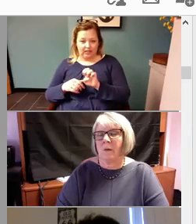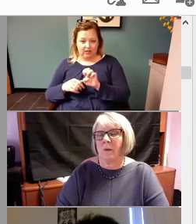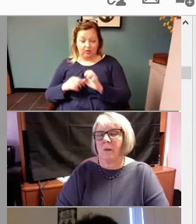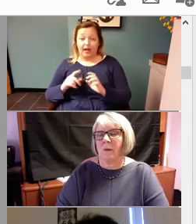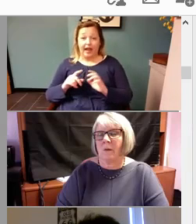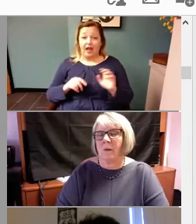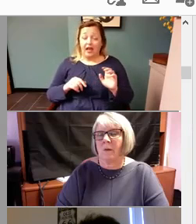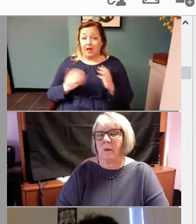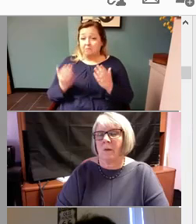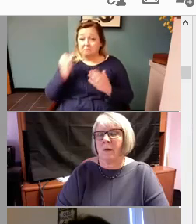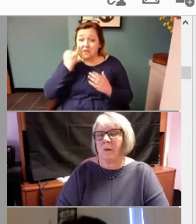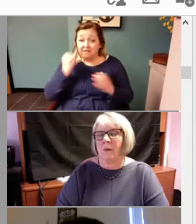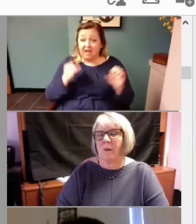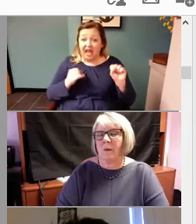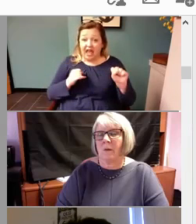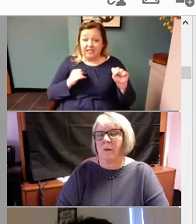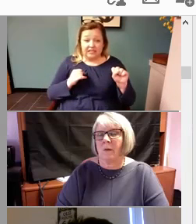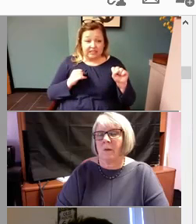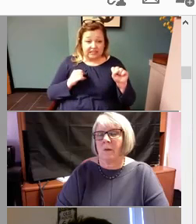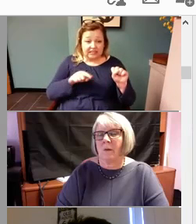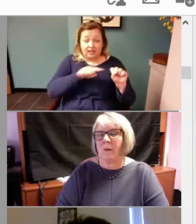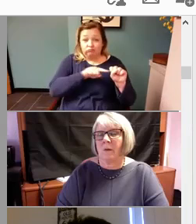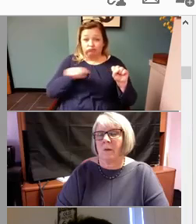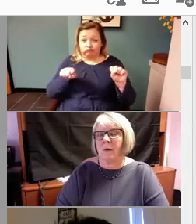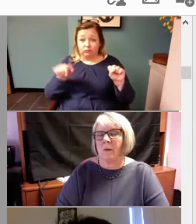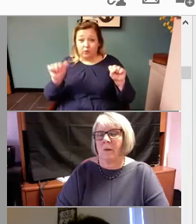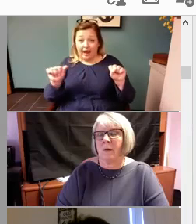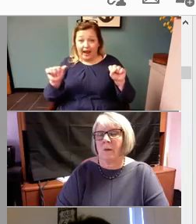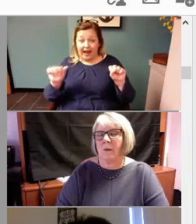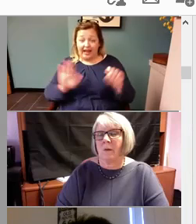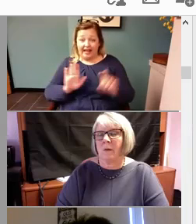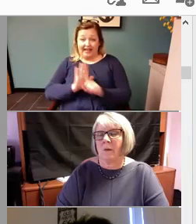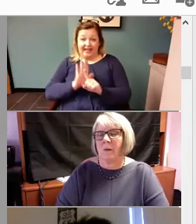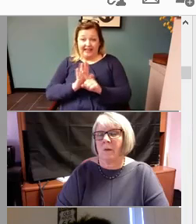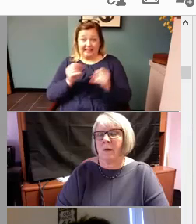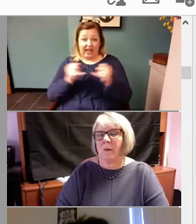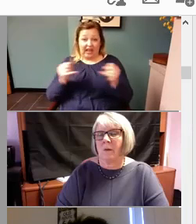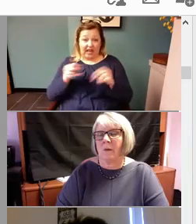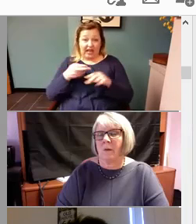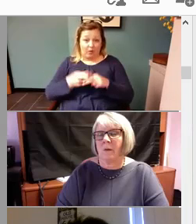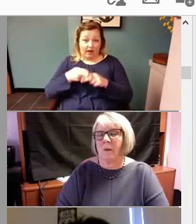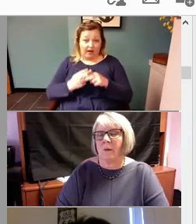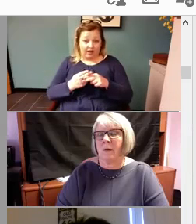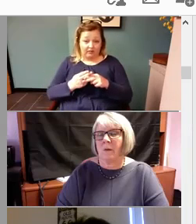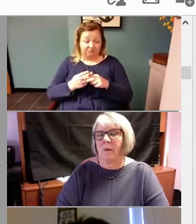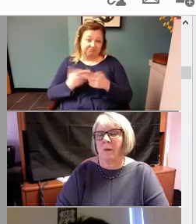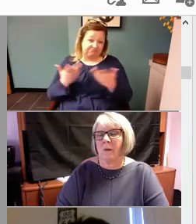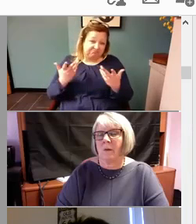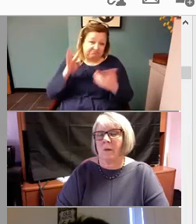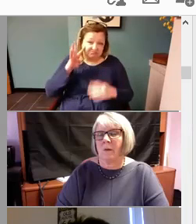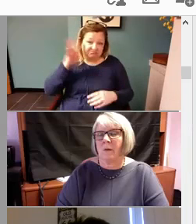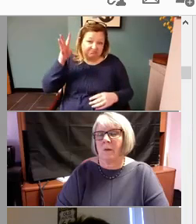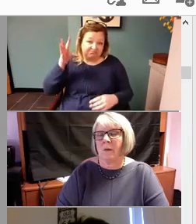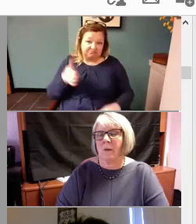A has a weightage of, let's say 10, then